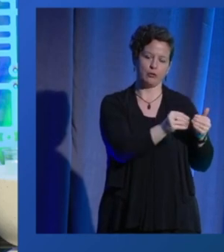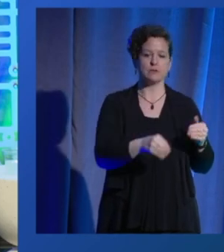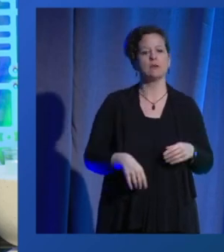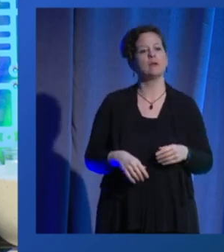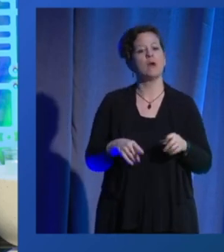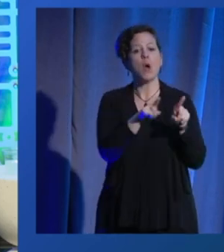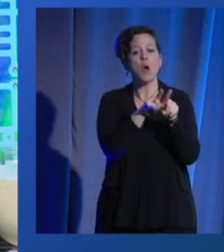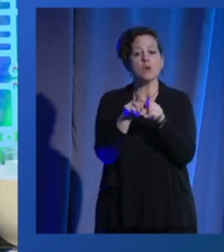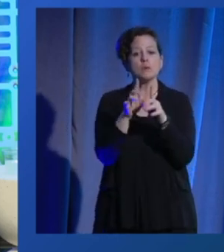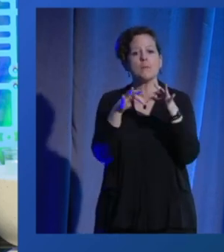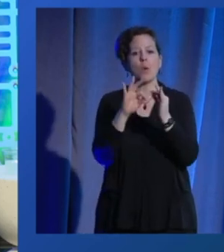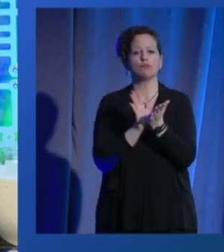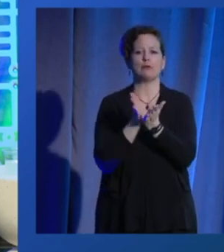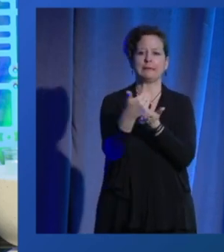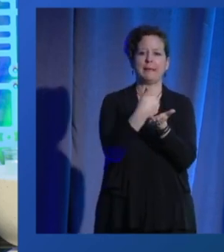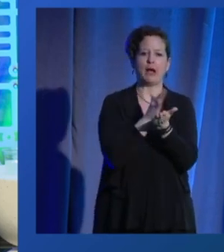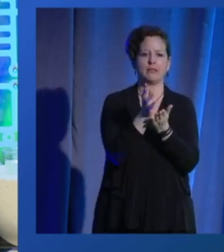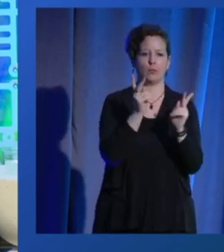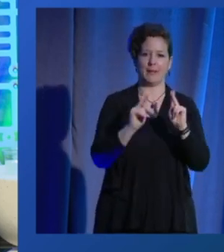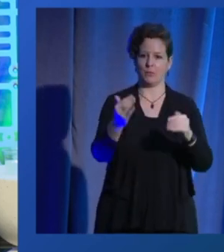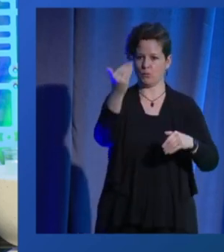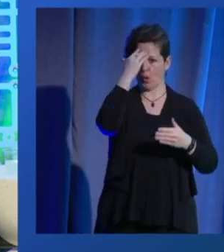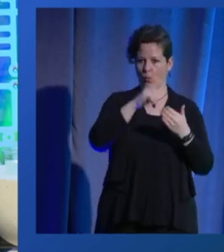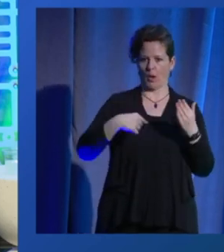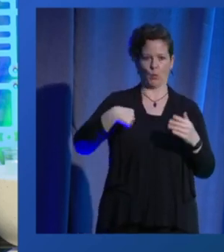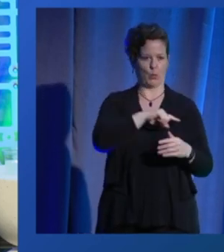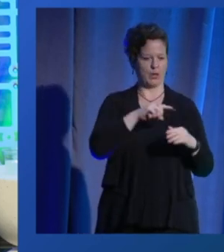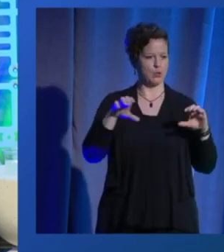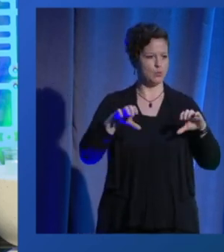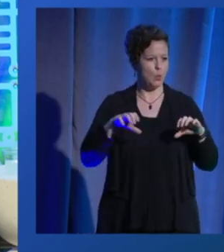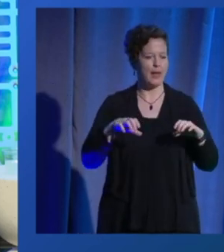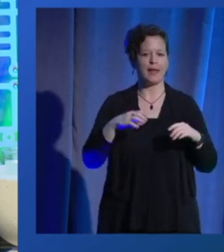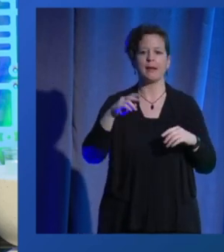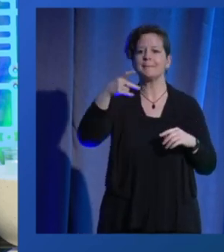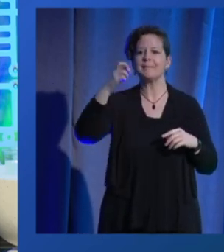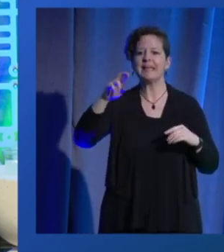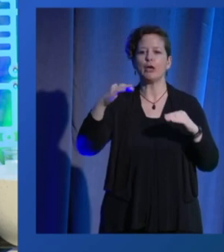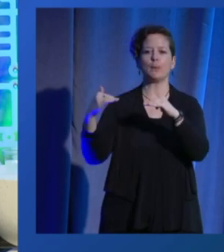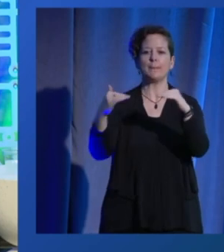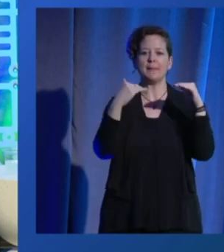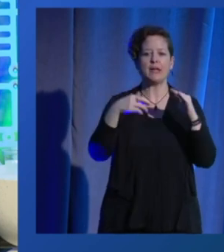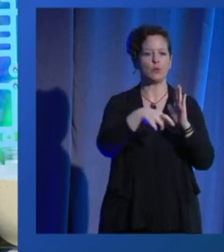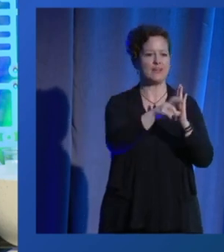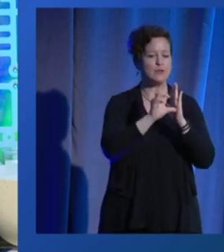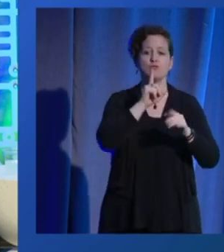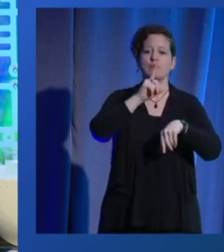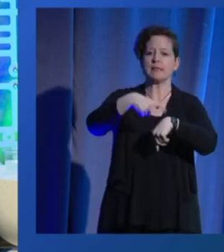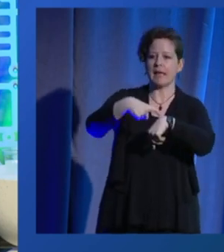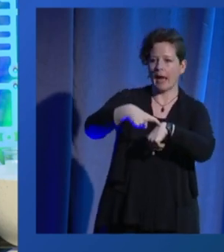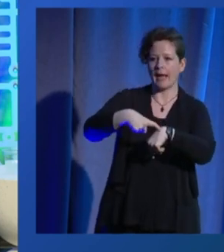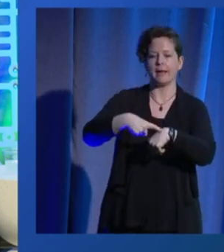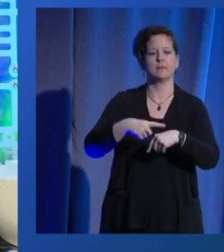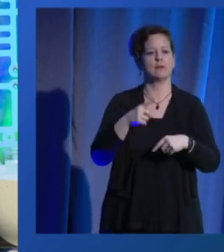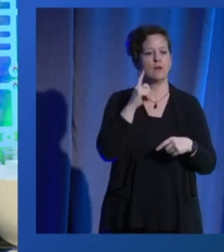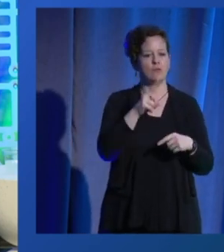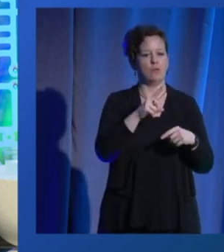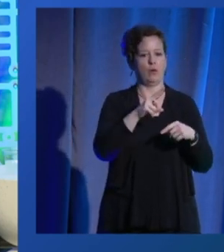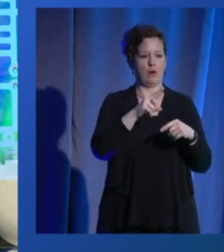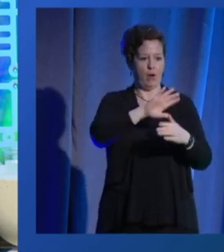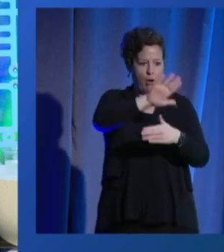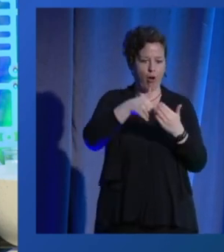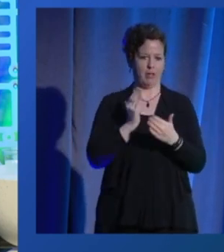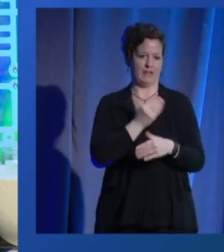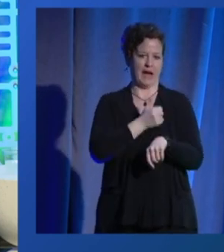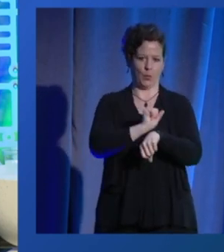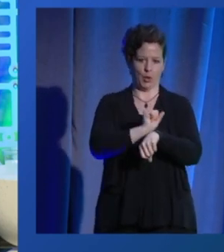transparency so that we are doing peer review in near real time of all of our Collective bodies of work